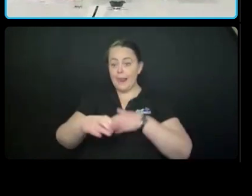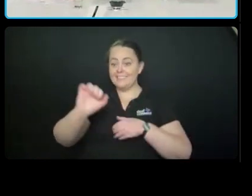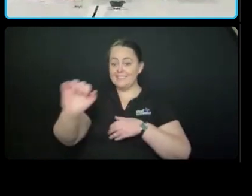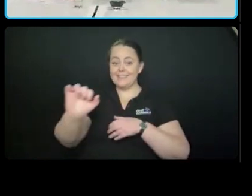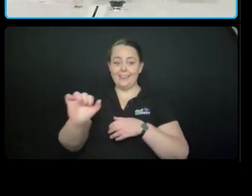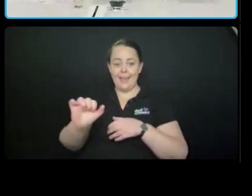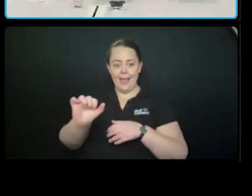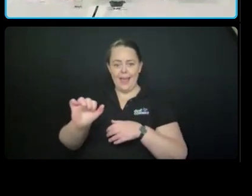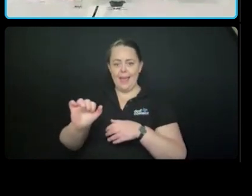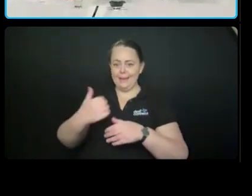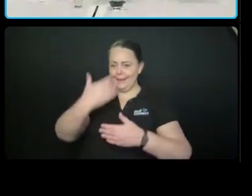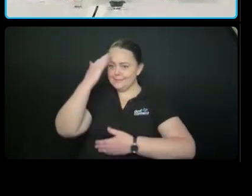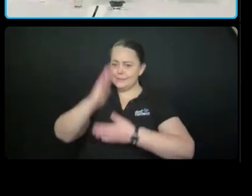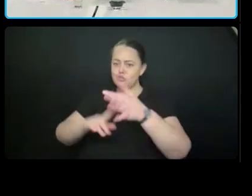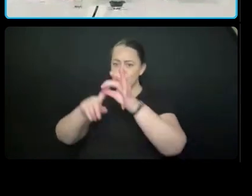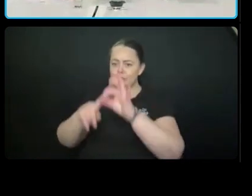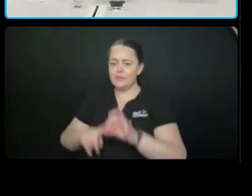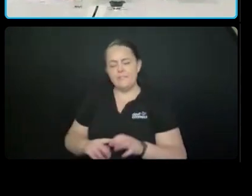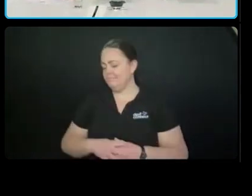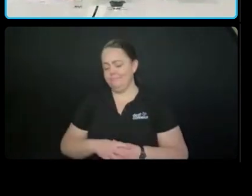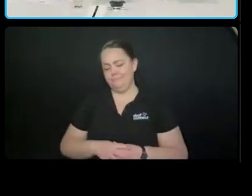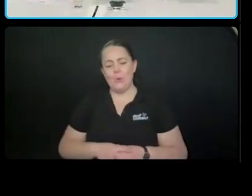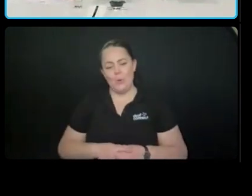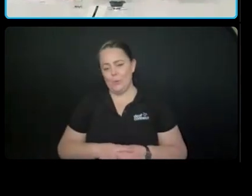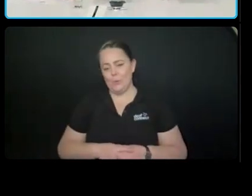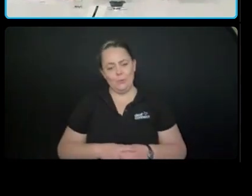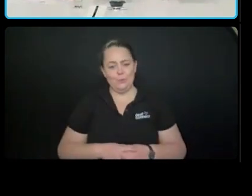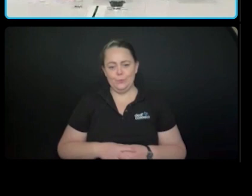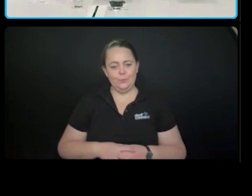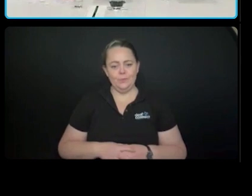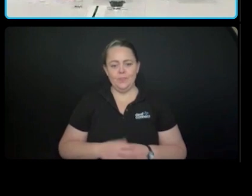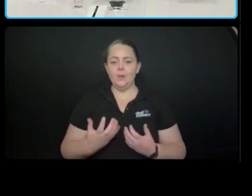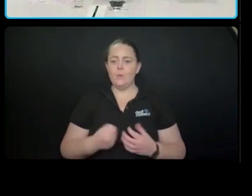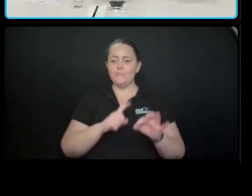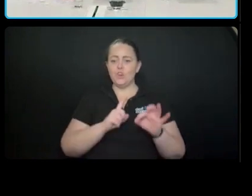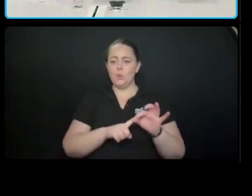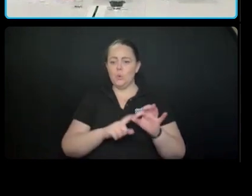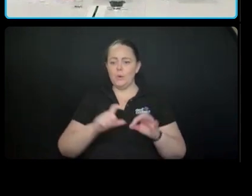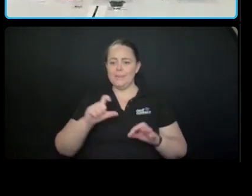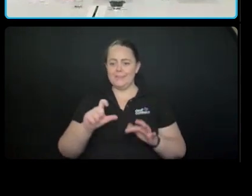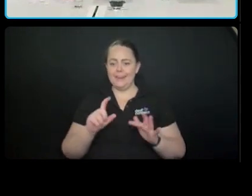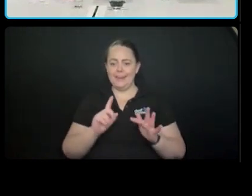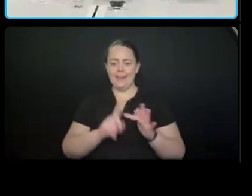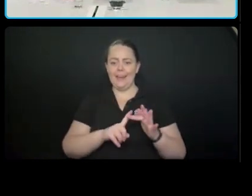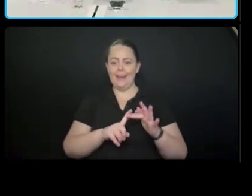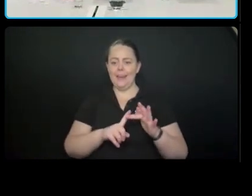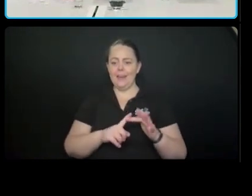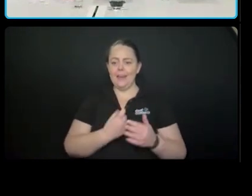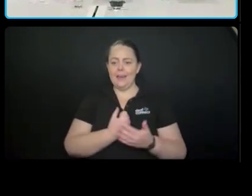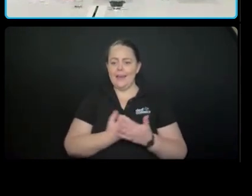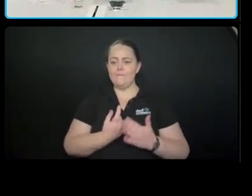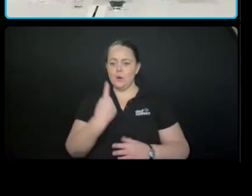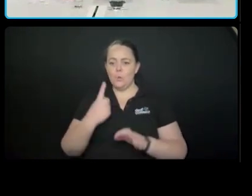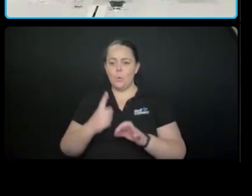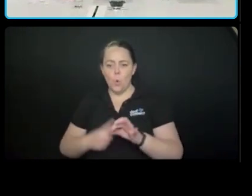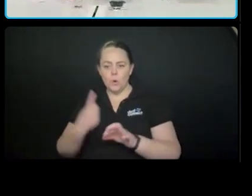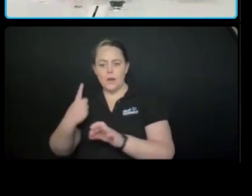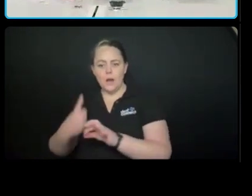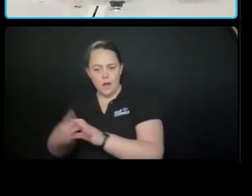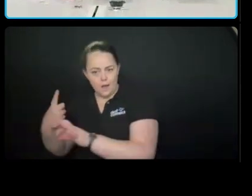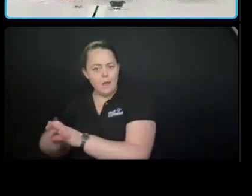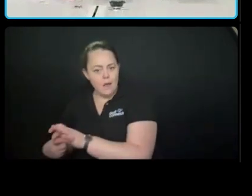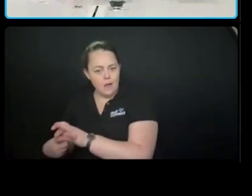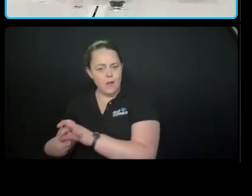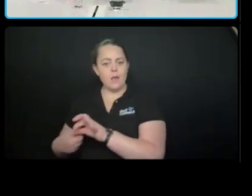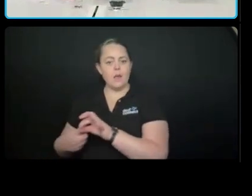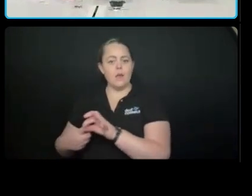in a nutshell, quarterly reporting of consumer experience using the QCE for the purposes of the QI program won't replace